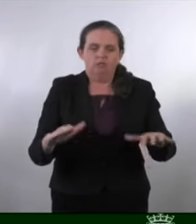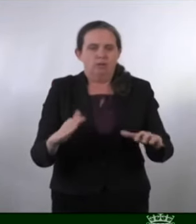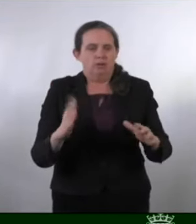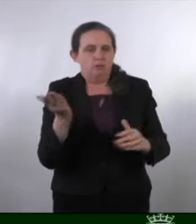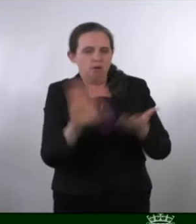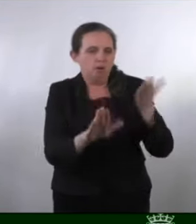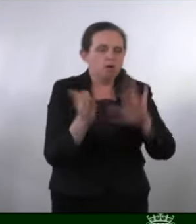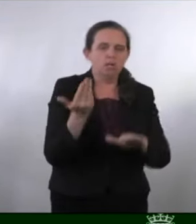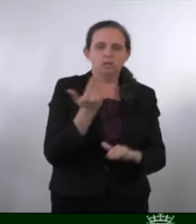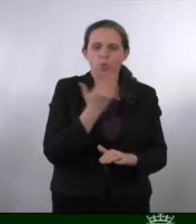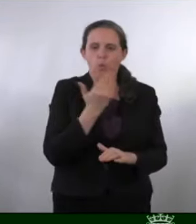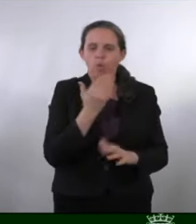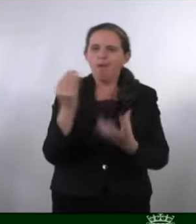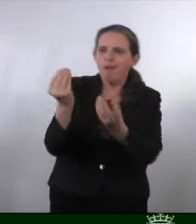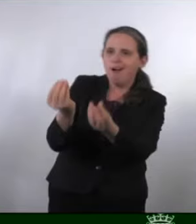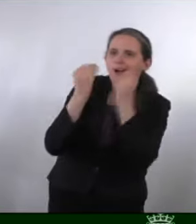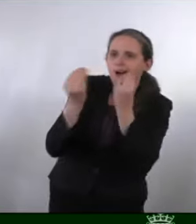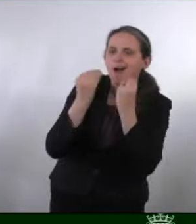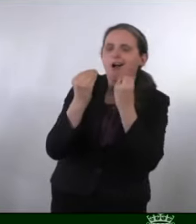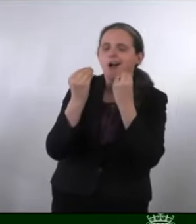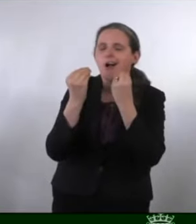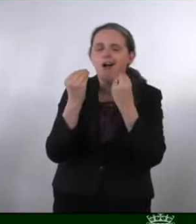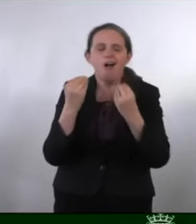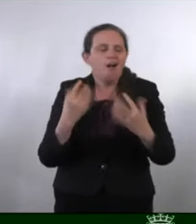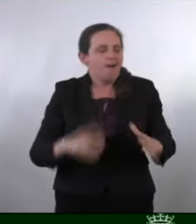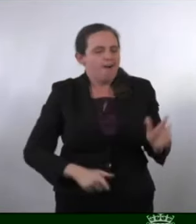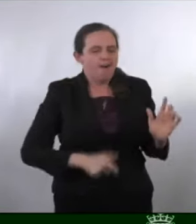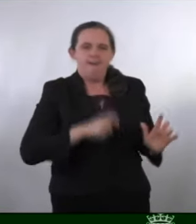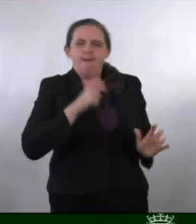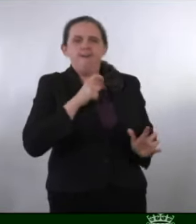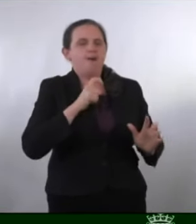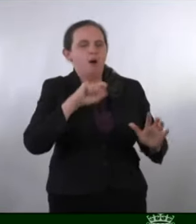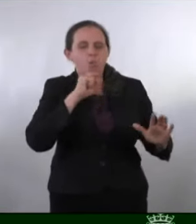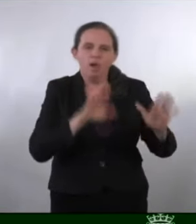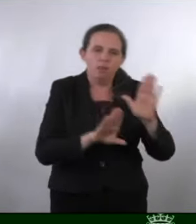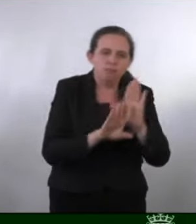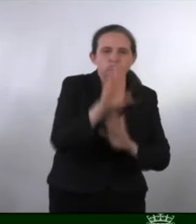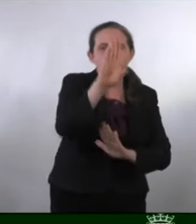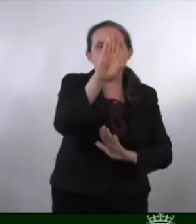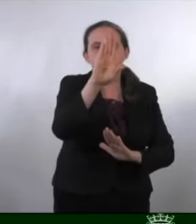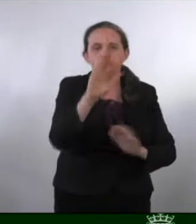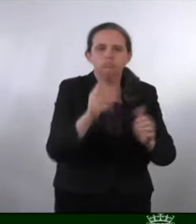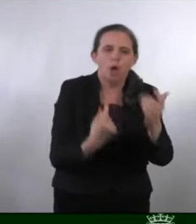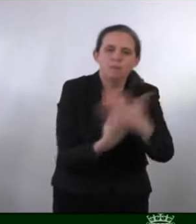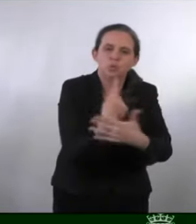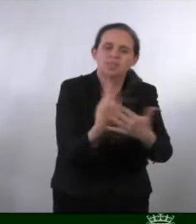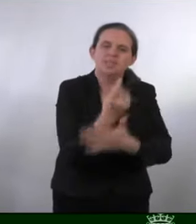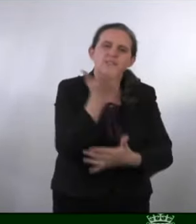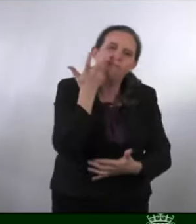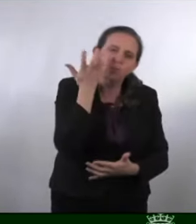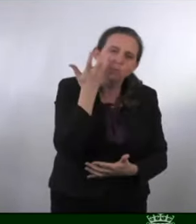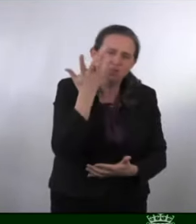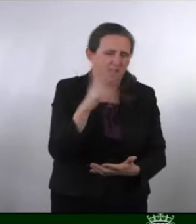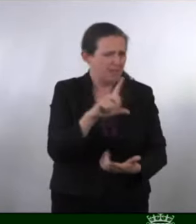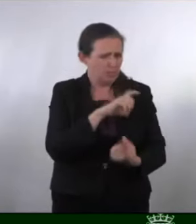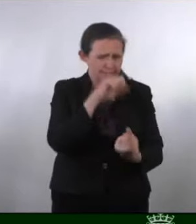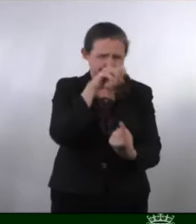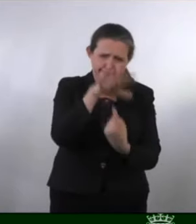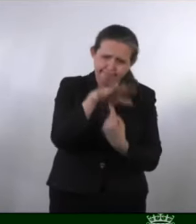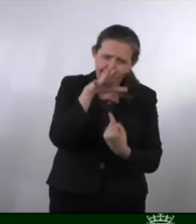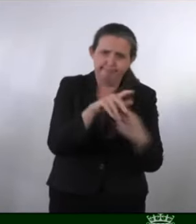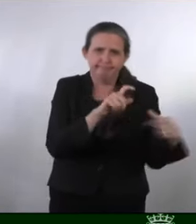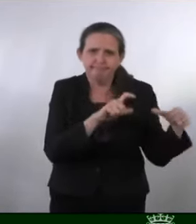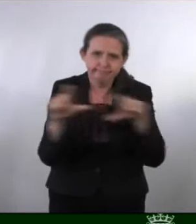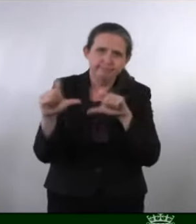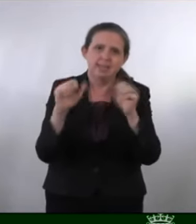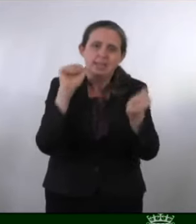of education and learning, that is what will give them the best opportunities. That is why it continues to remain our focus. Thank you